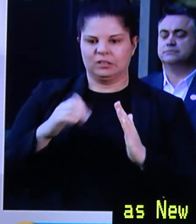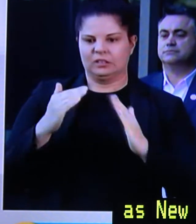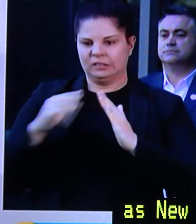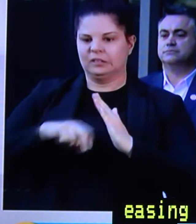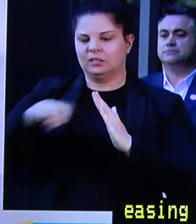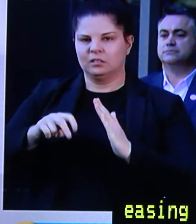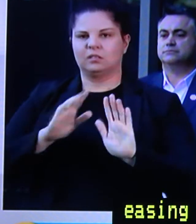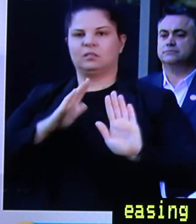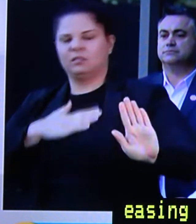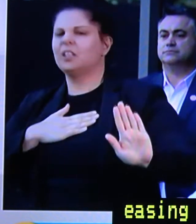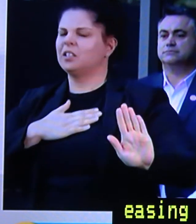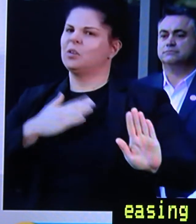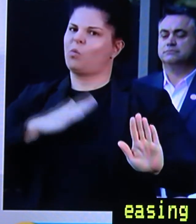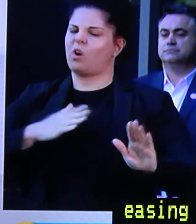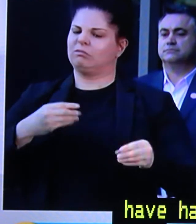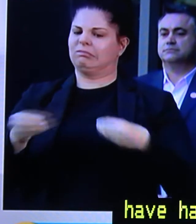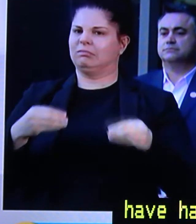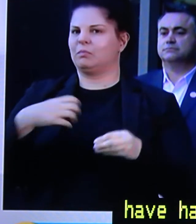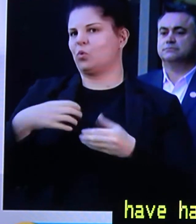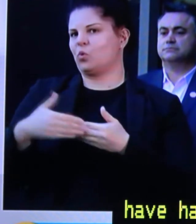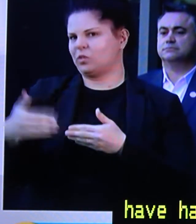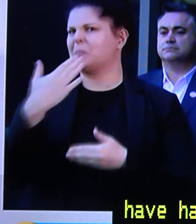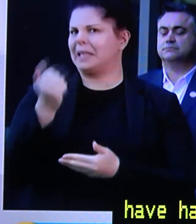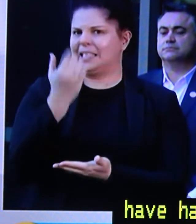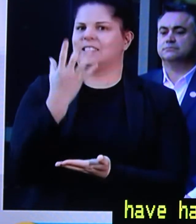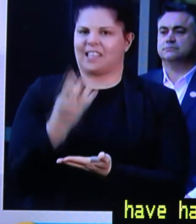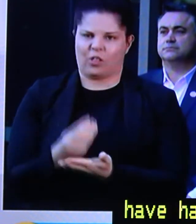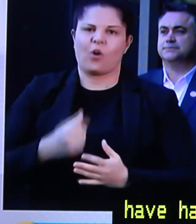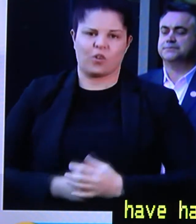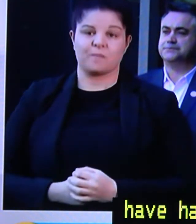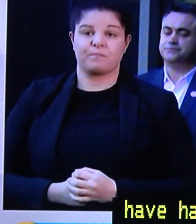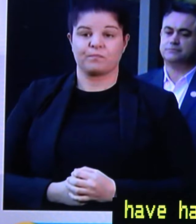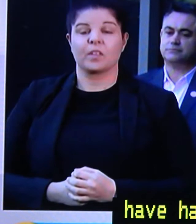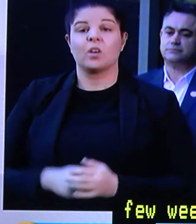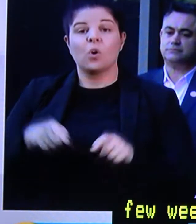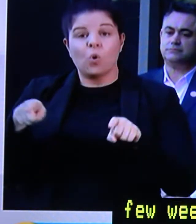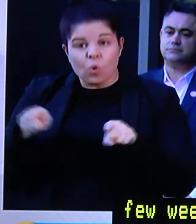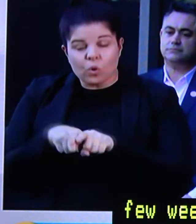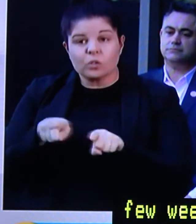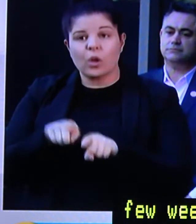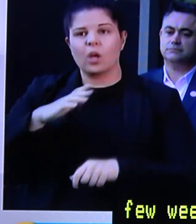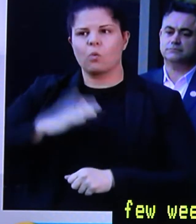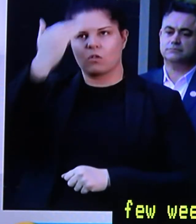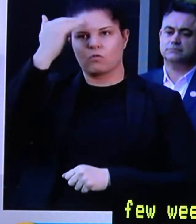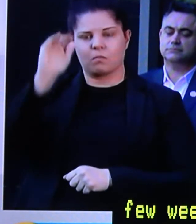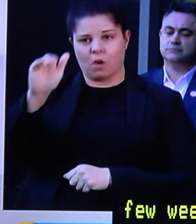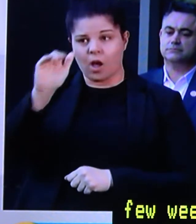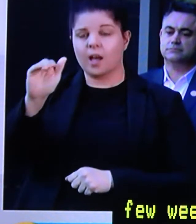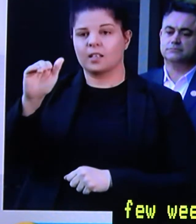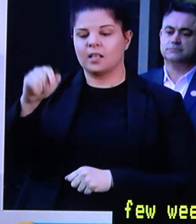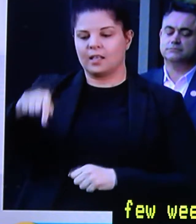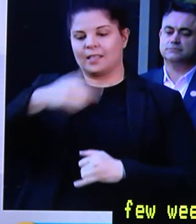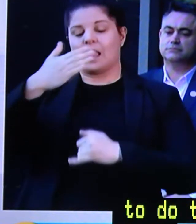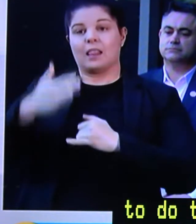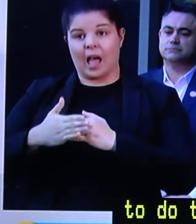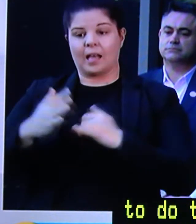please encourage everybody to do that? I also do want to outline the fact that this is the last week where children will be